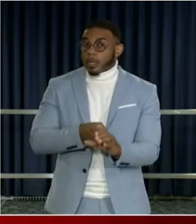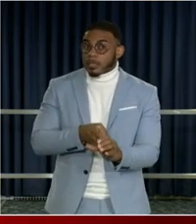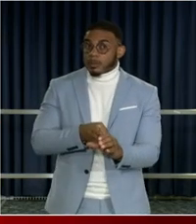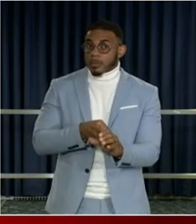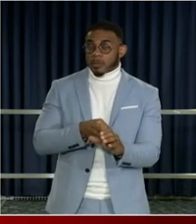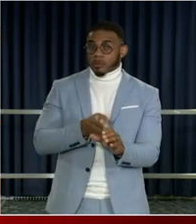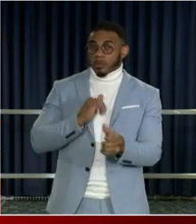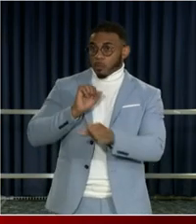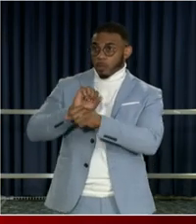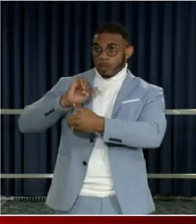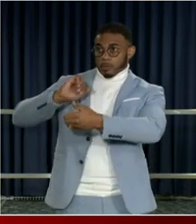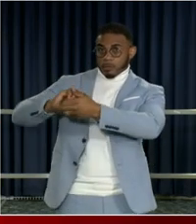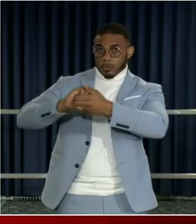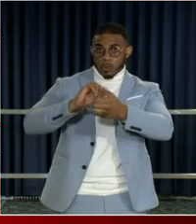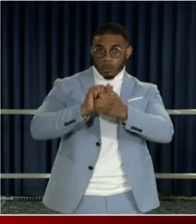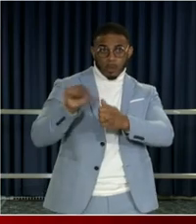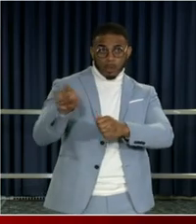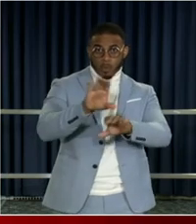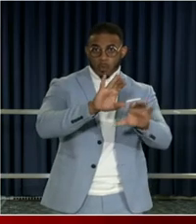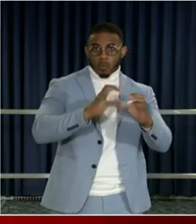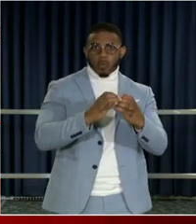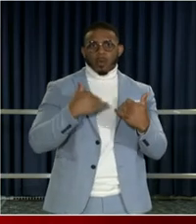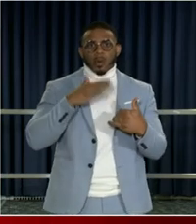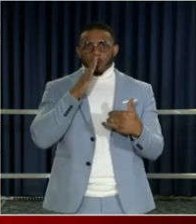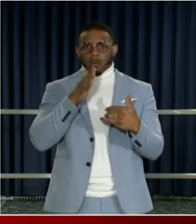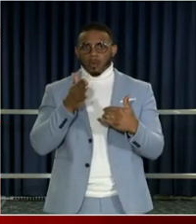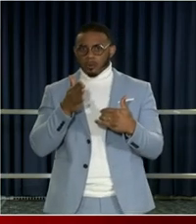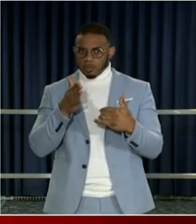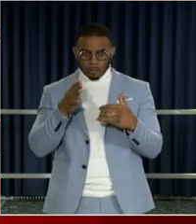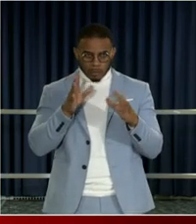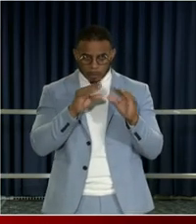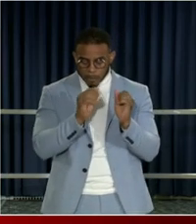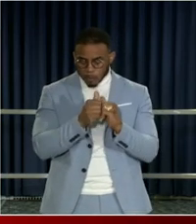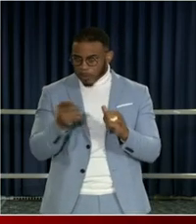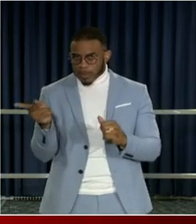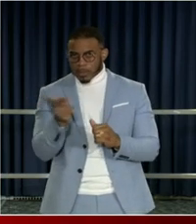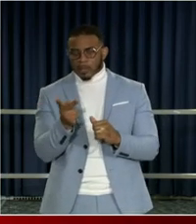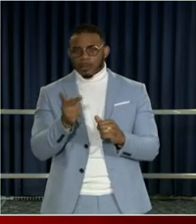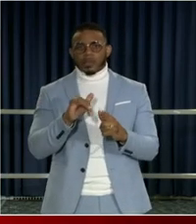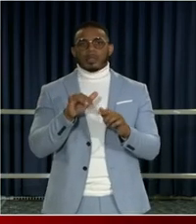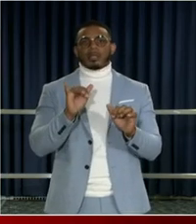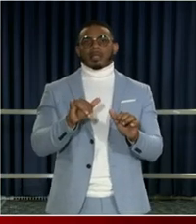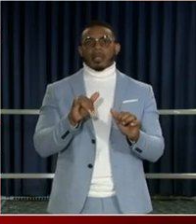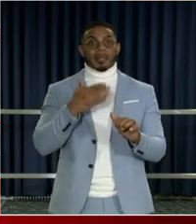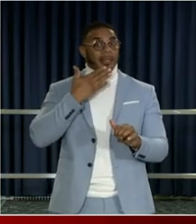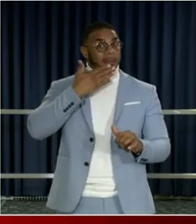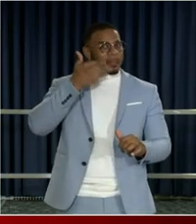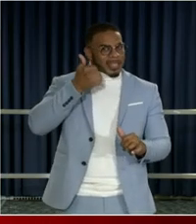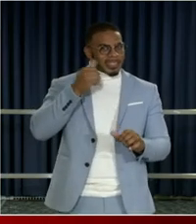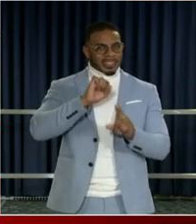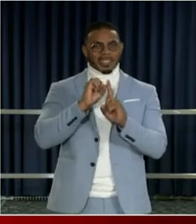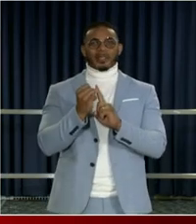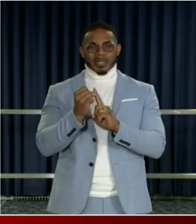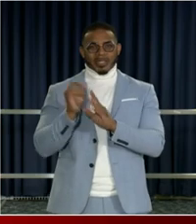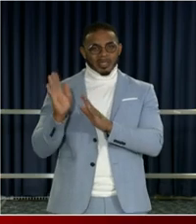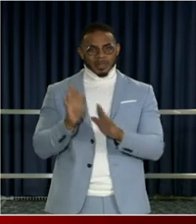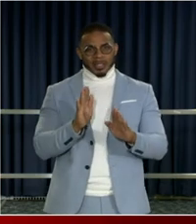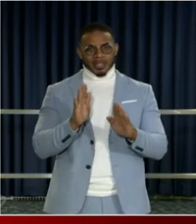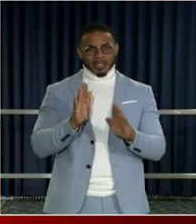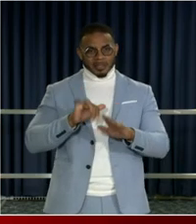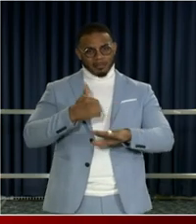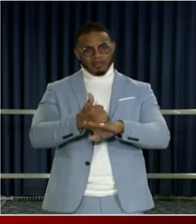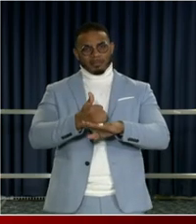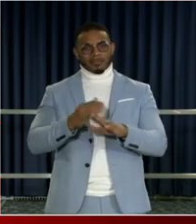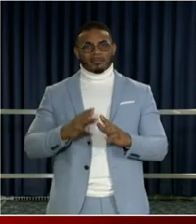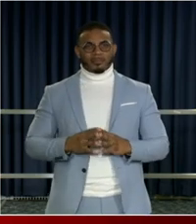with those groups, and we will regroup with them so that the best situational planning can be